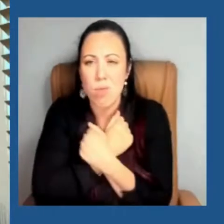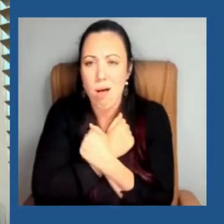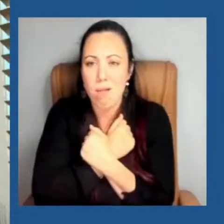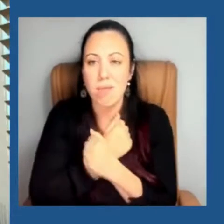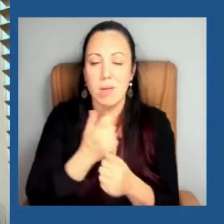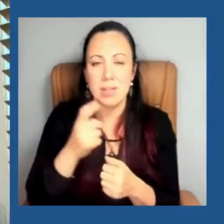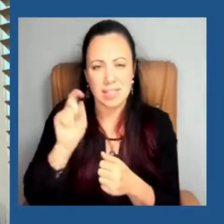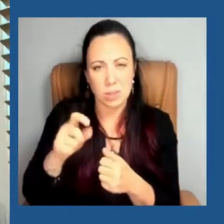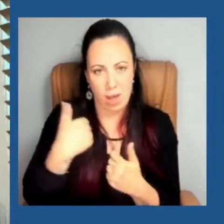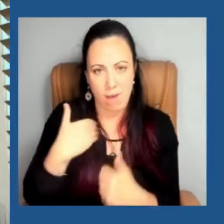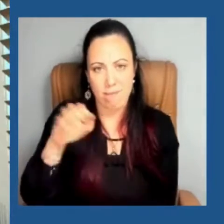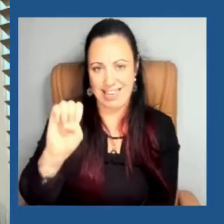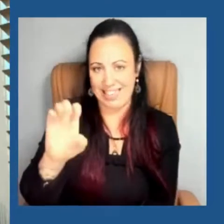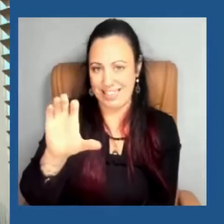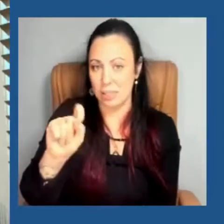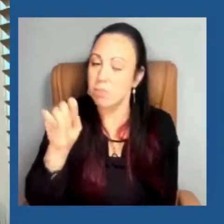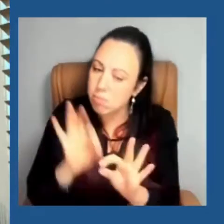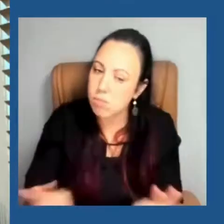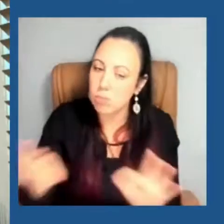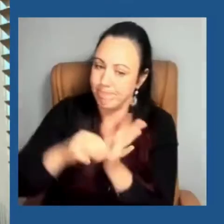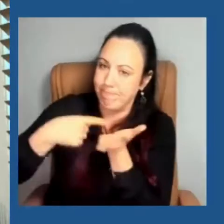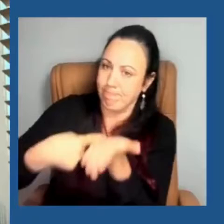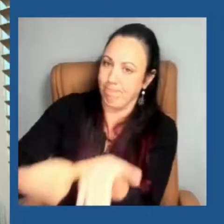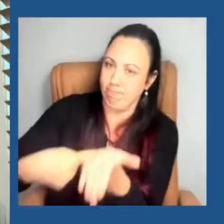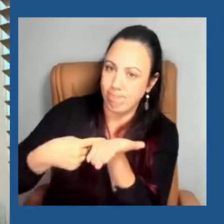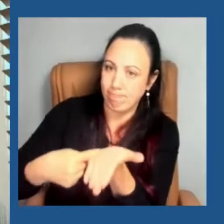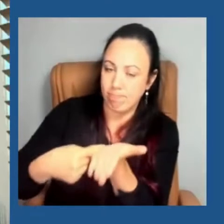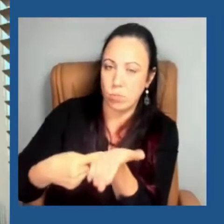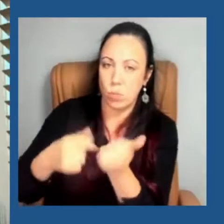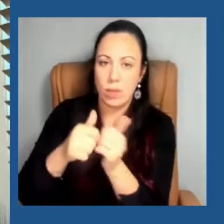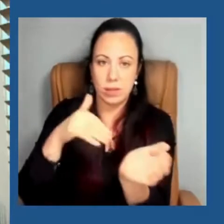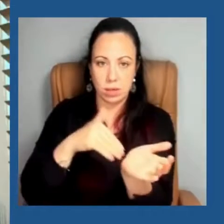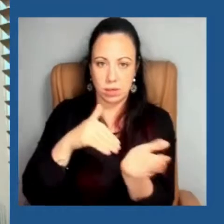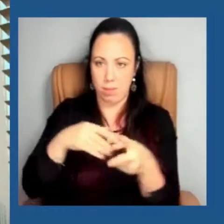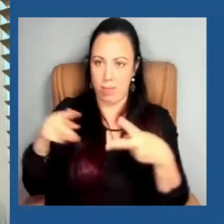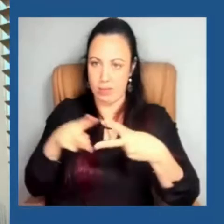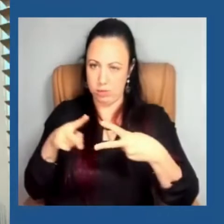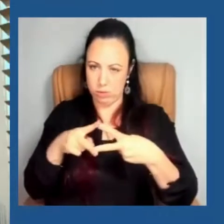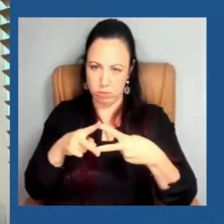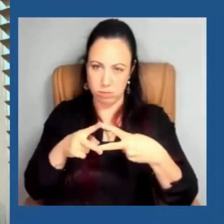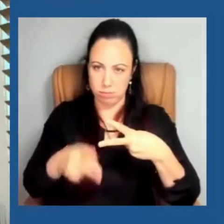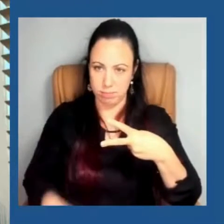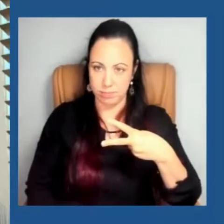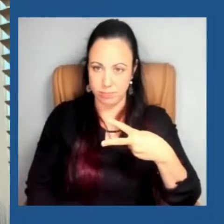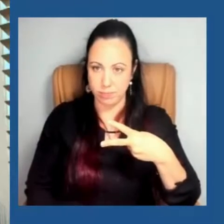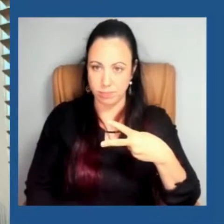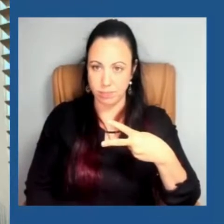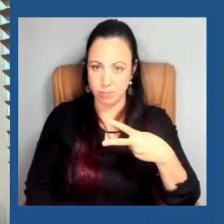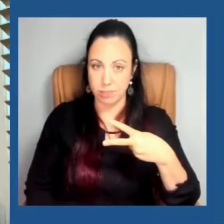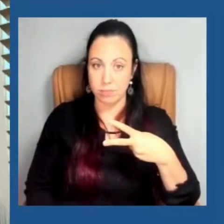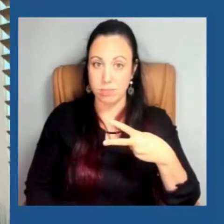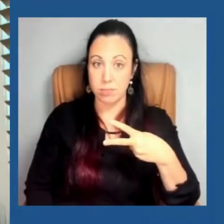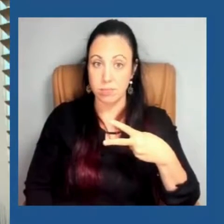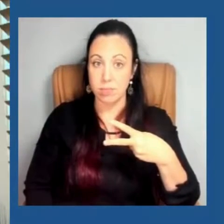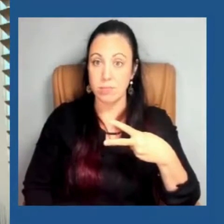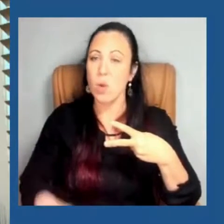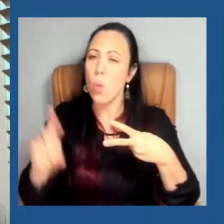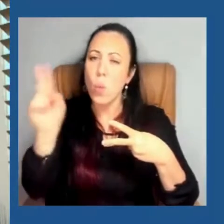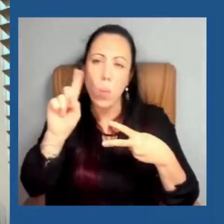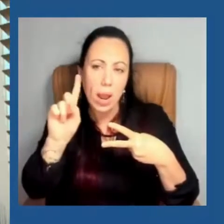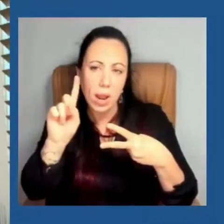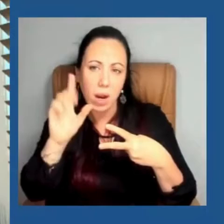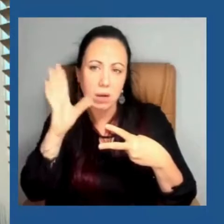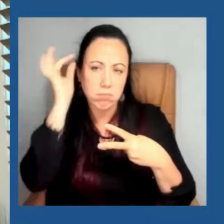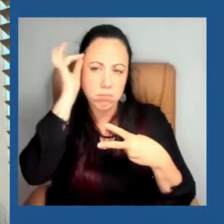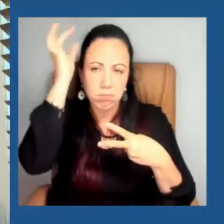it's important to talk to the doctor about these 2 key aspects of ECT dosing. Again, that's electrode placement and pulse